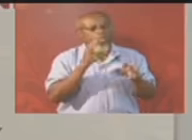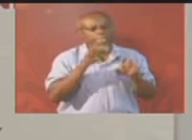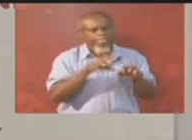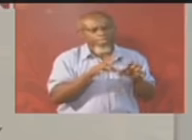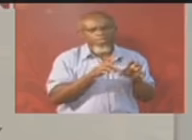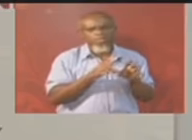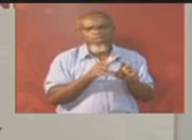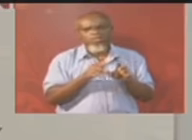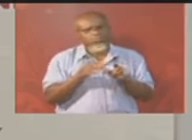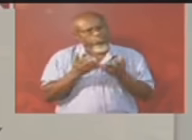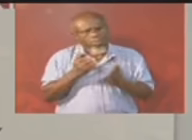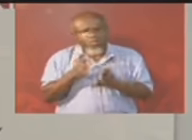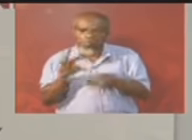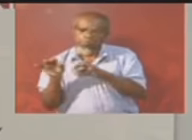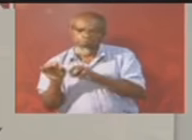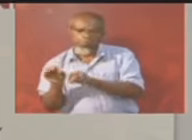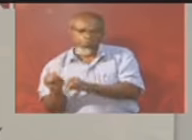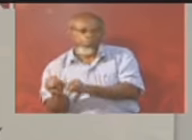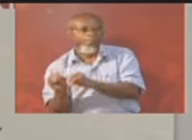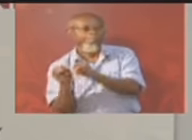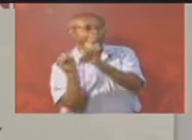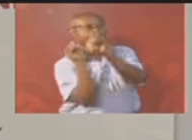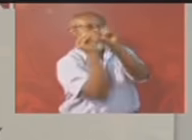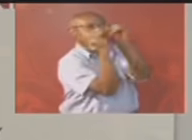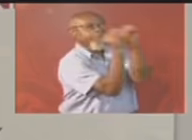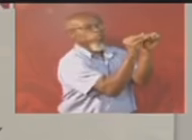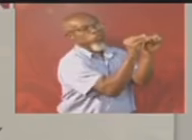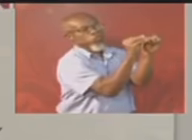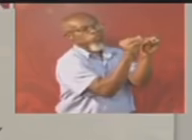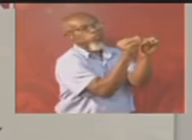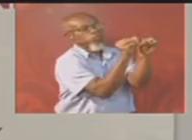can be considered for state quarantine to